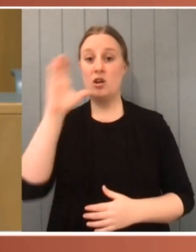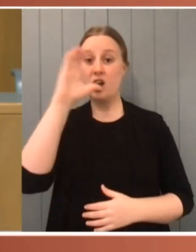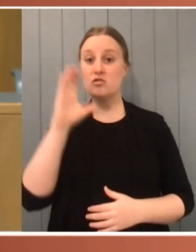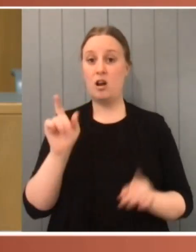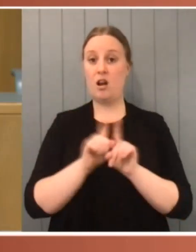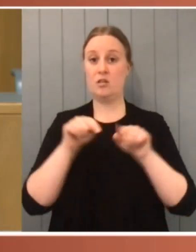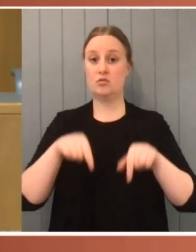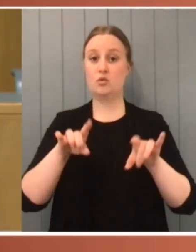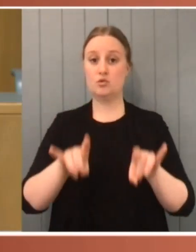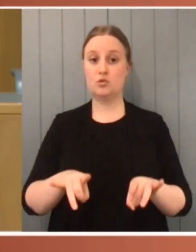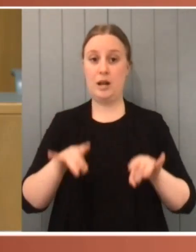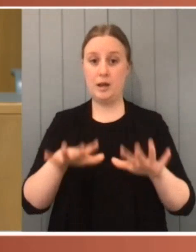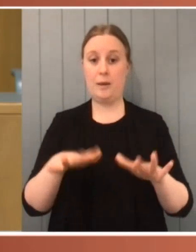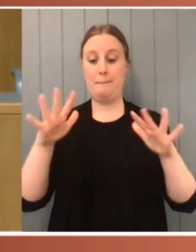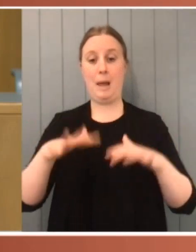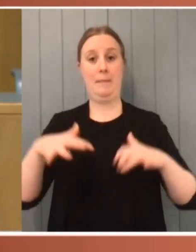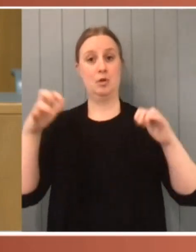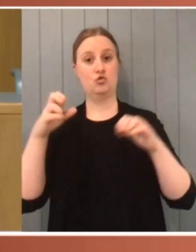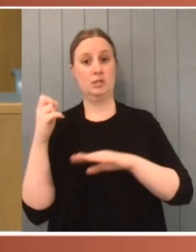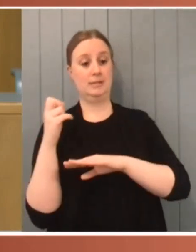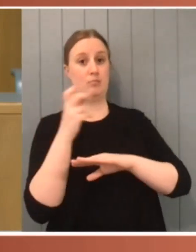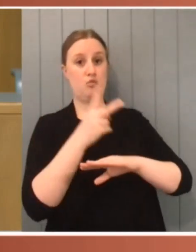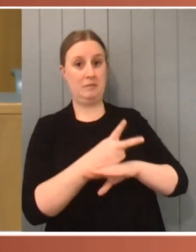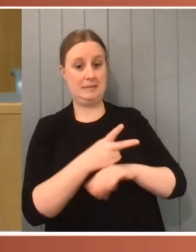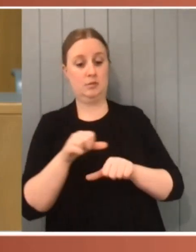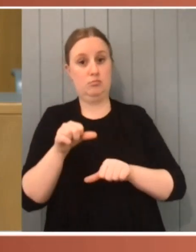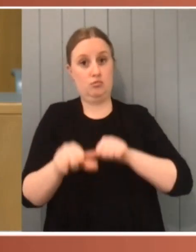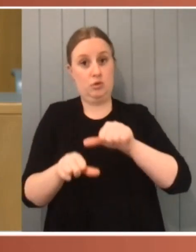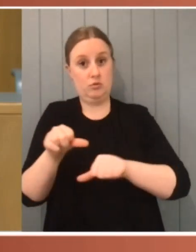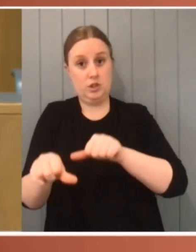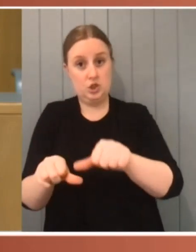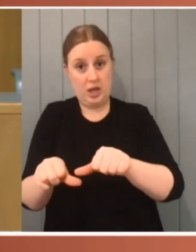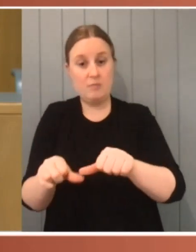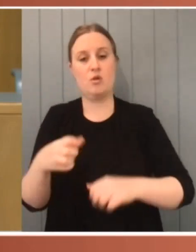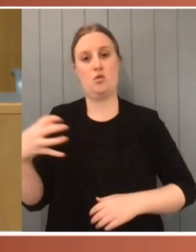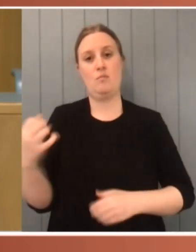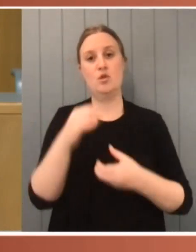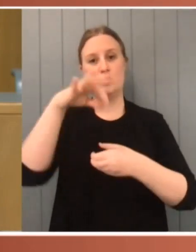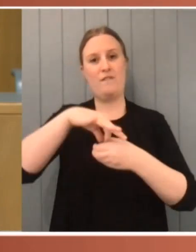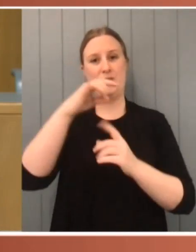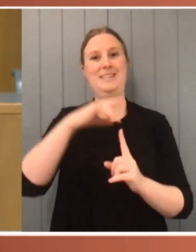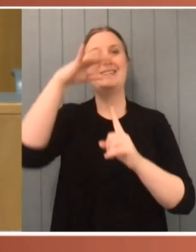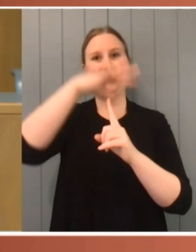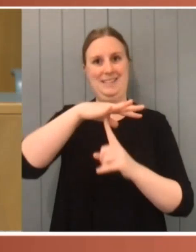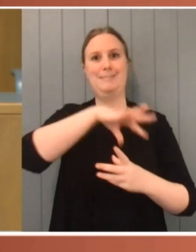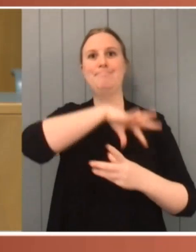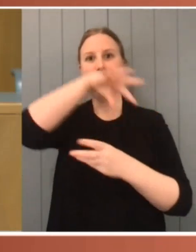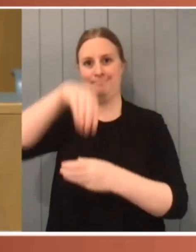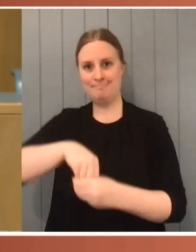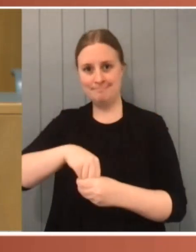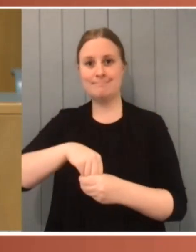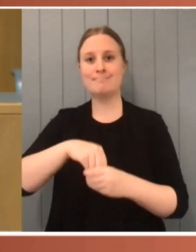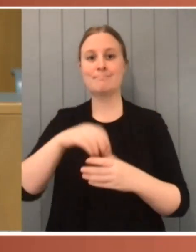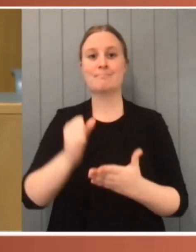regime, compulsory voting can play a key role in ensuring the process of public reasoning through which public